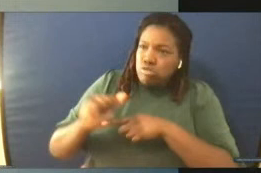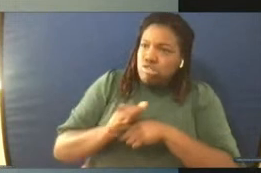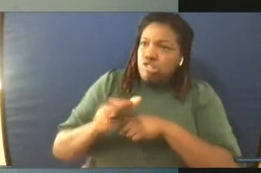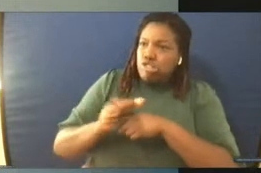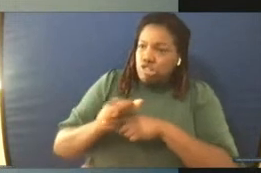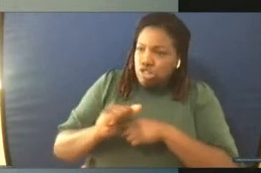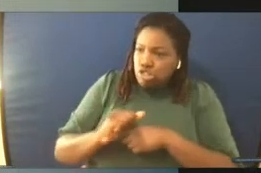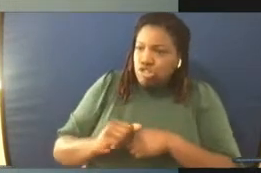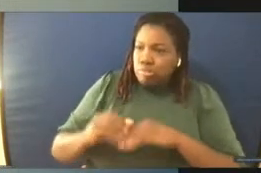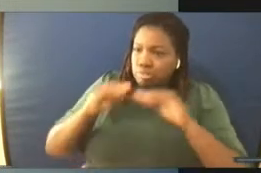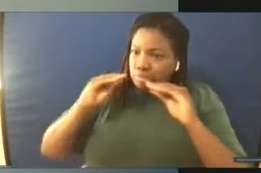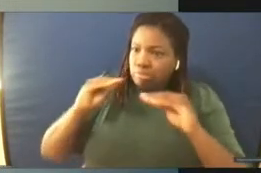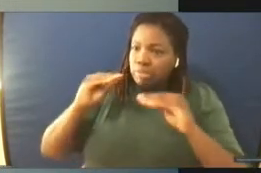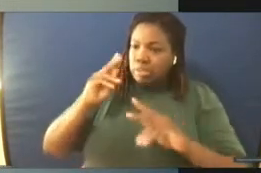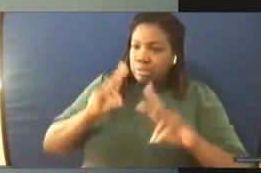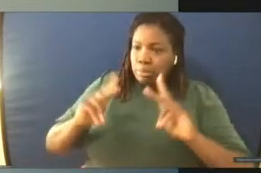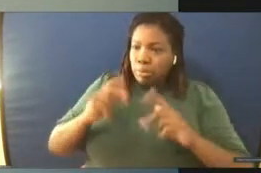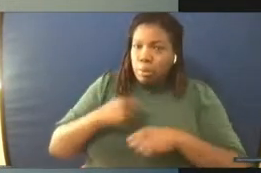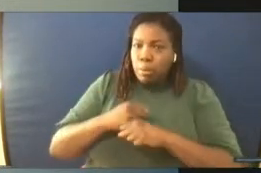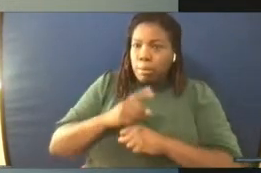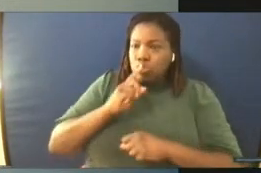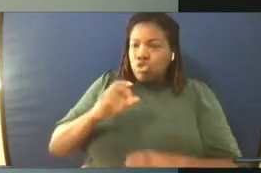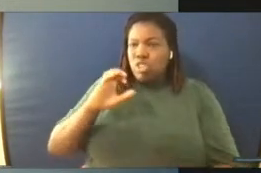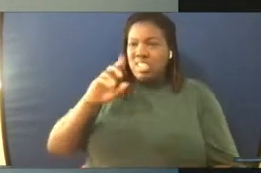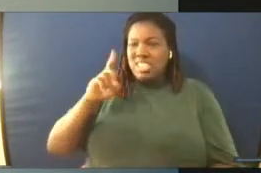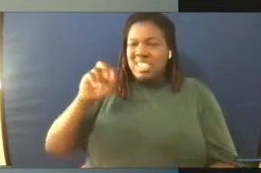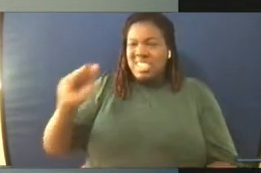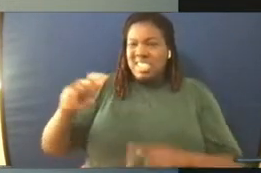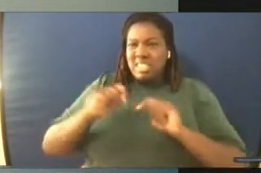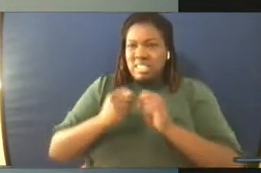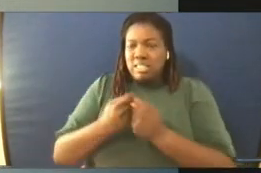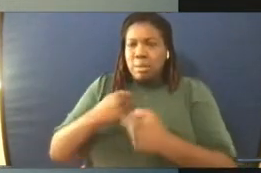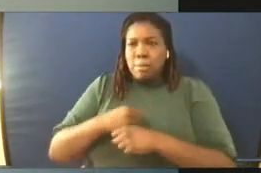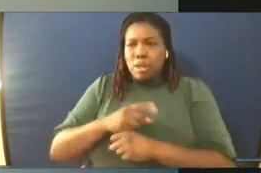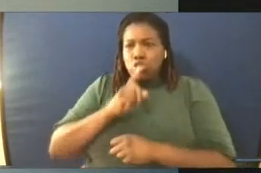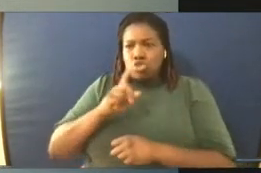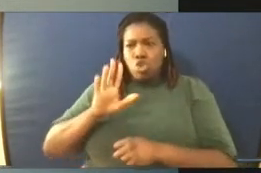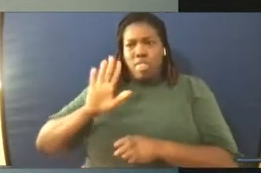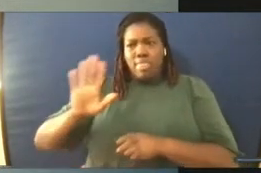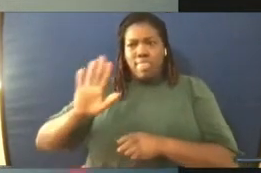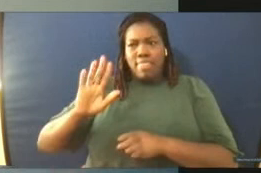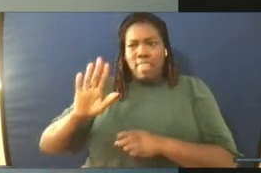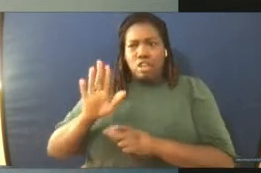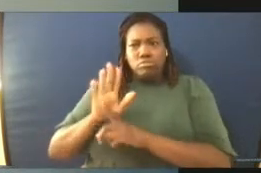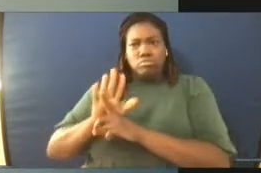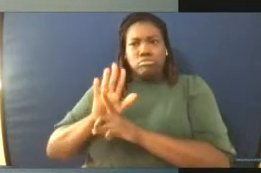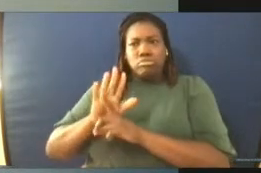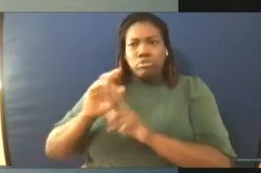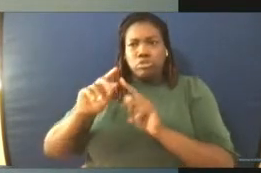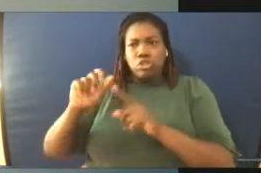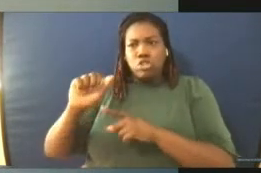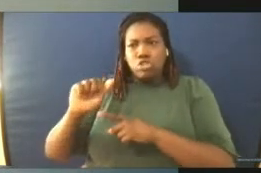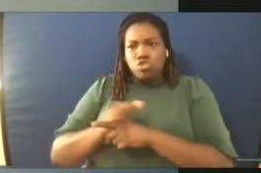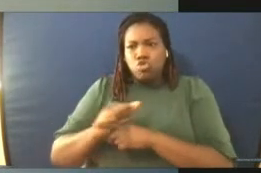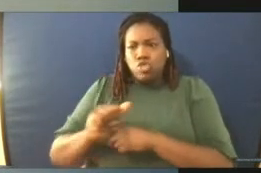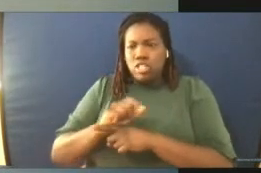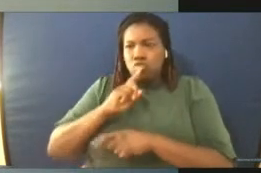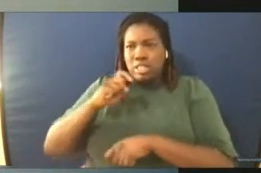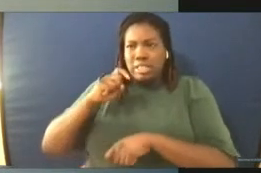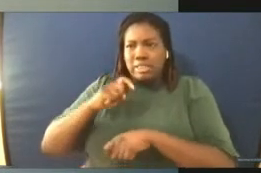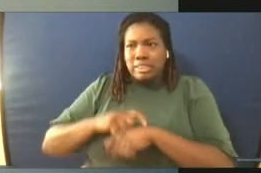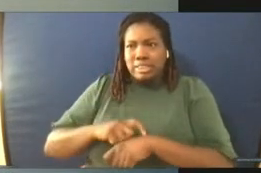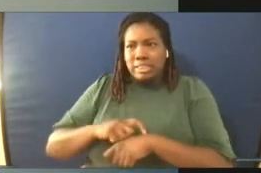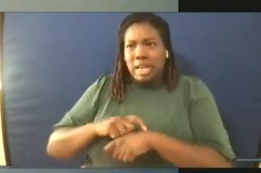and you know, the CETA team has worked hard to make their training really, you know, time efficient and you